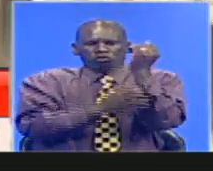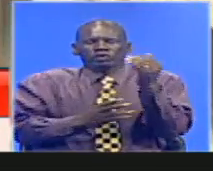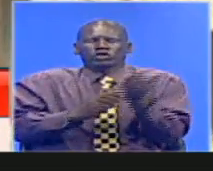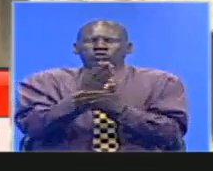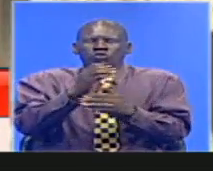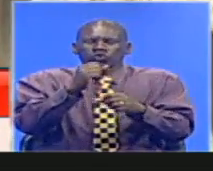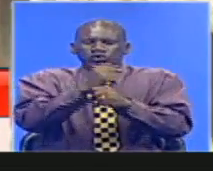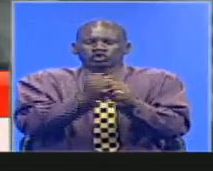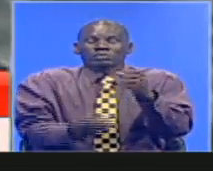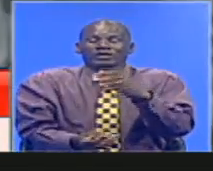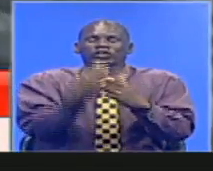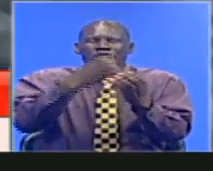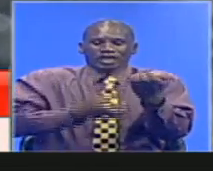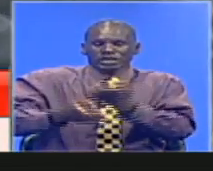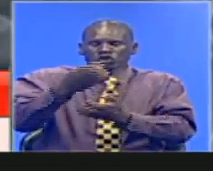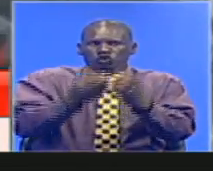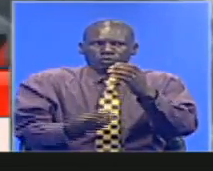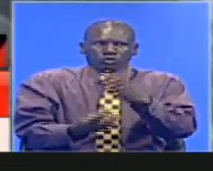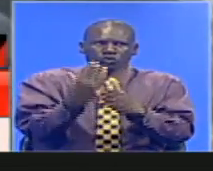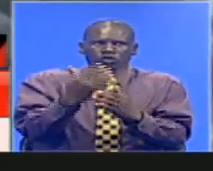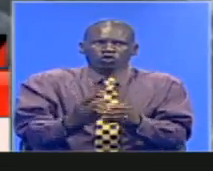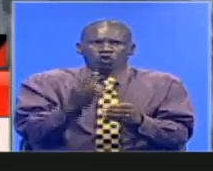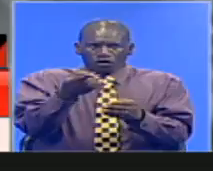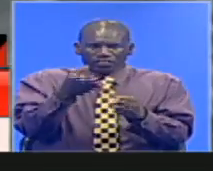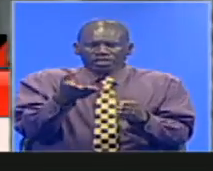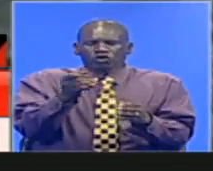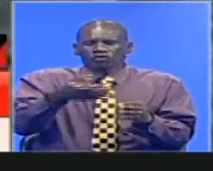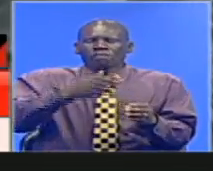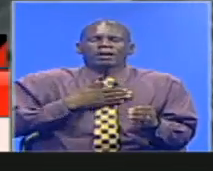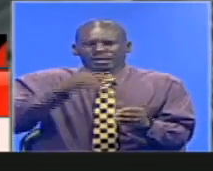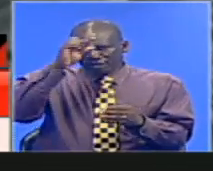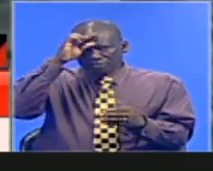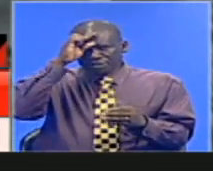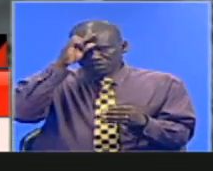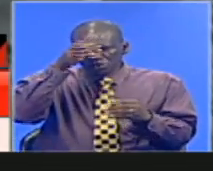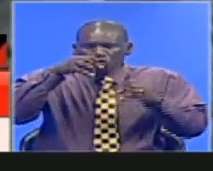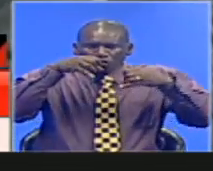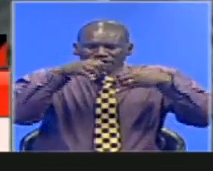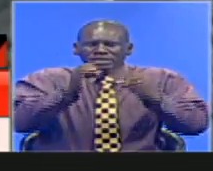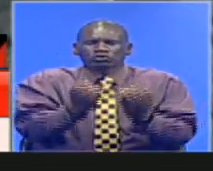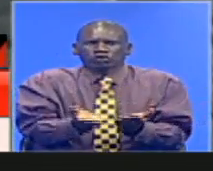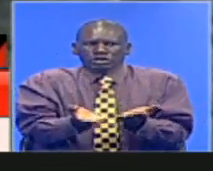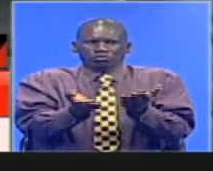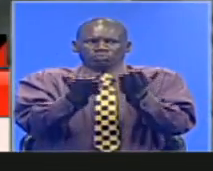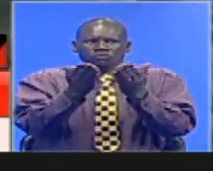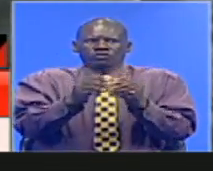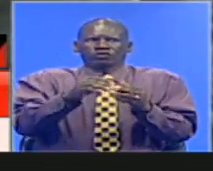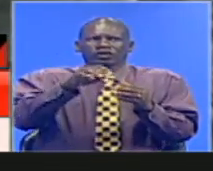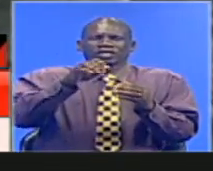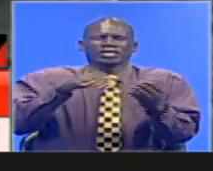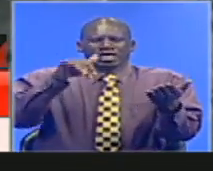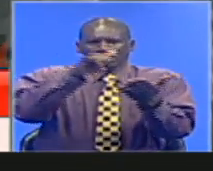creation and economic growth. One major undertaking of my government will be the upgrading of Kerenga